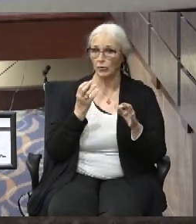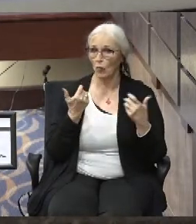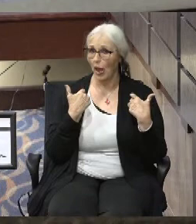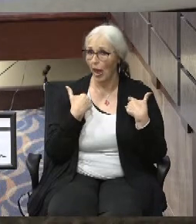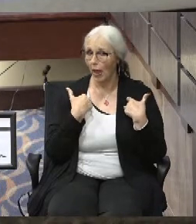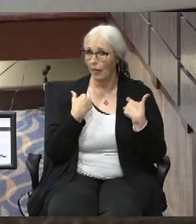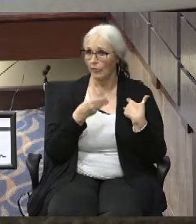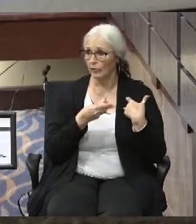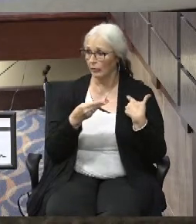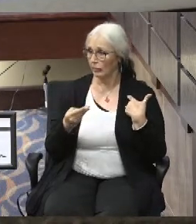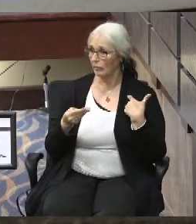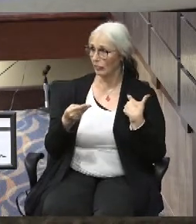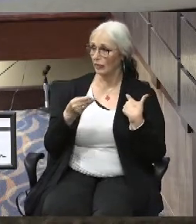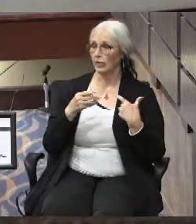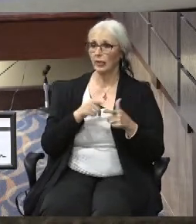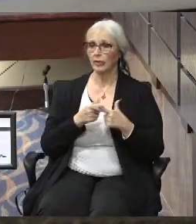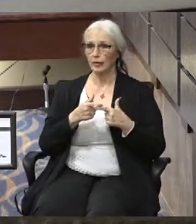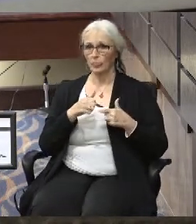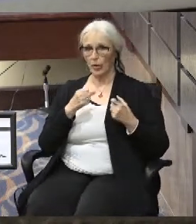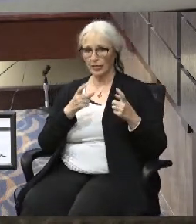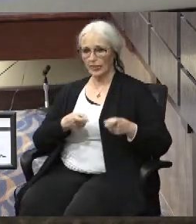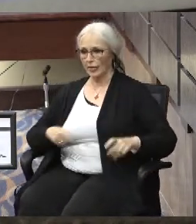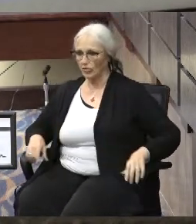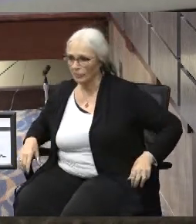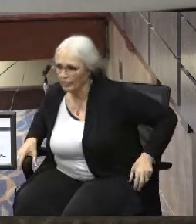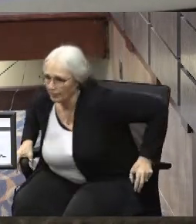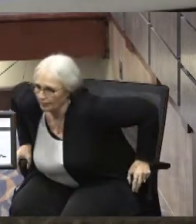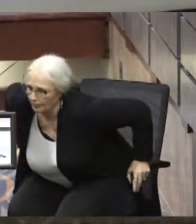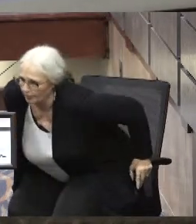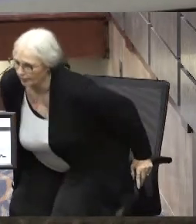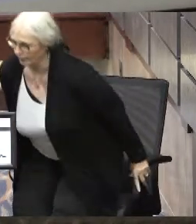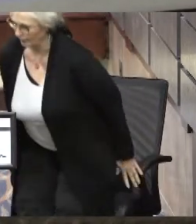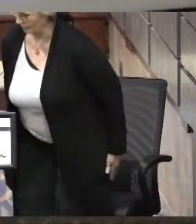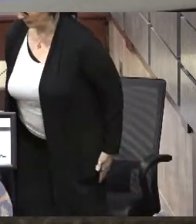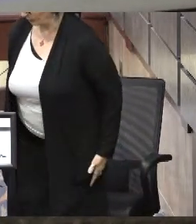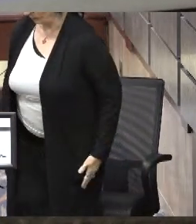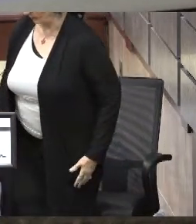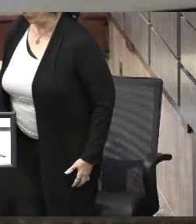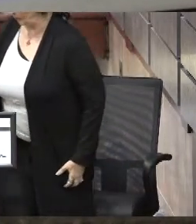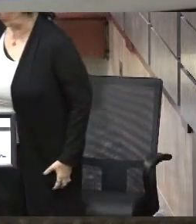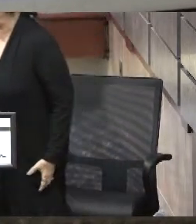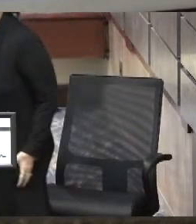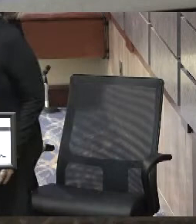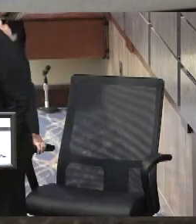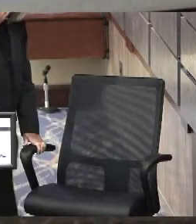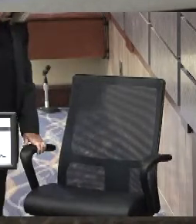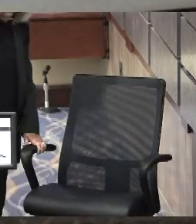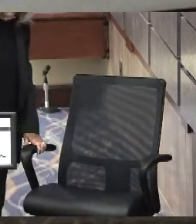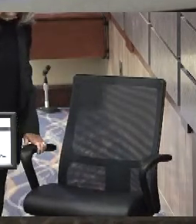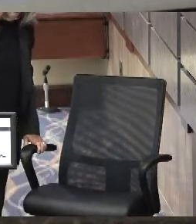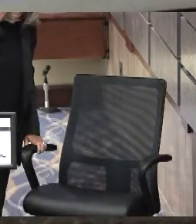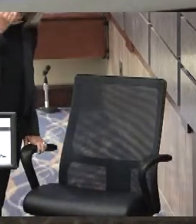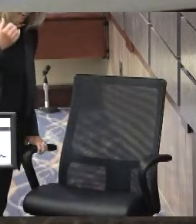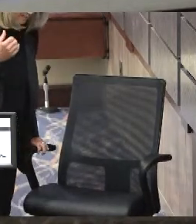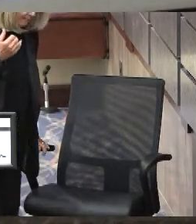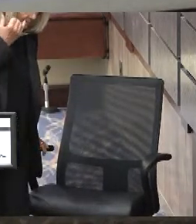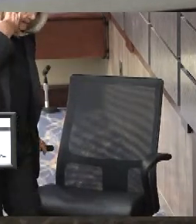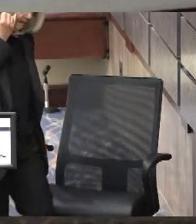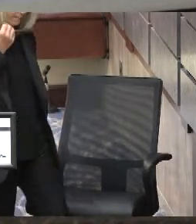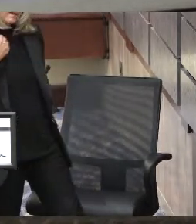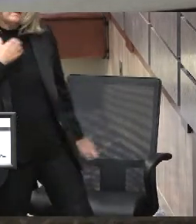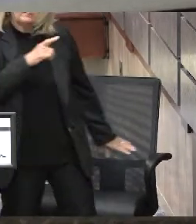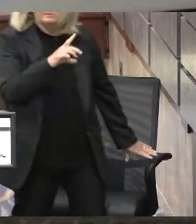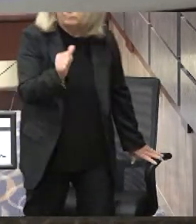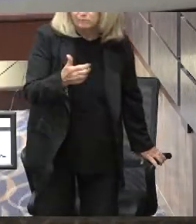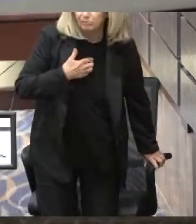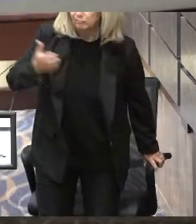beginning of your presentation, and staff will distribute those to council. If you're unable to approach the podium due to physical limitations, a microphone is available to be brought